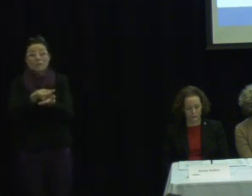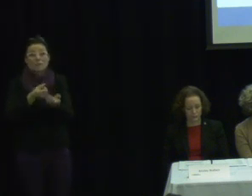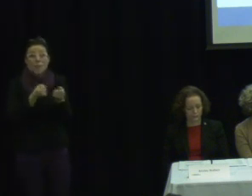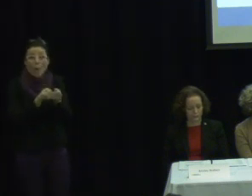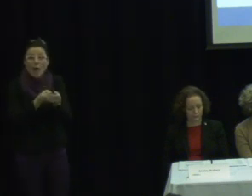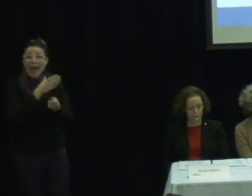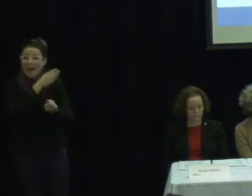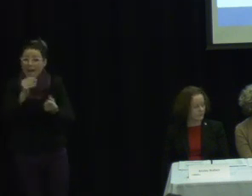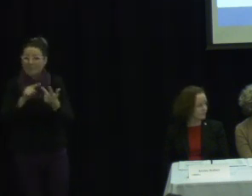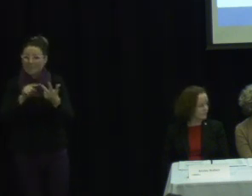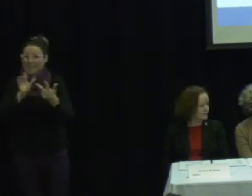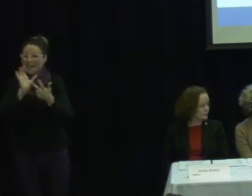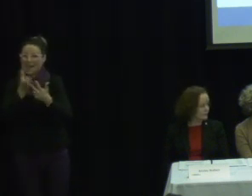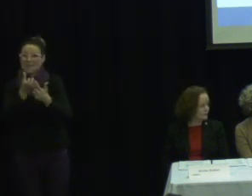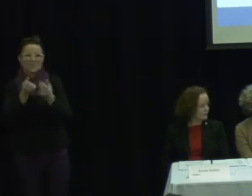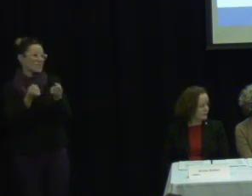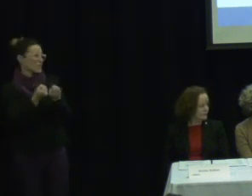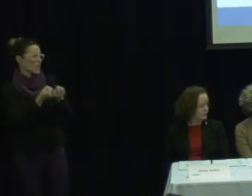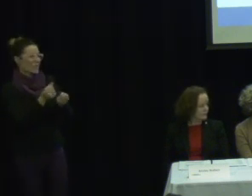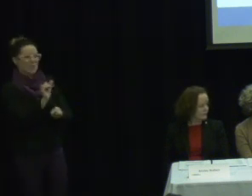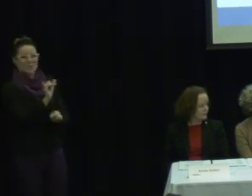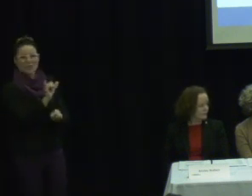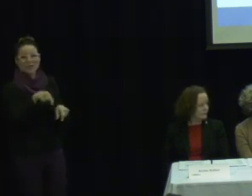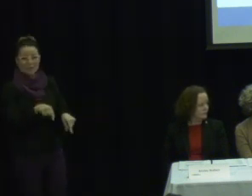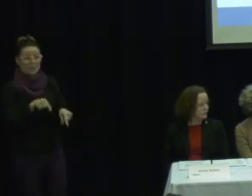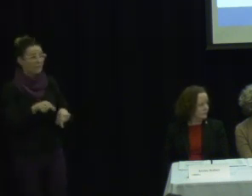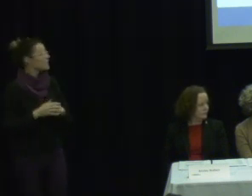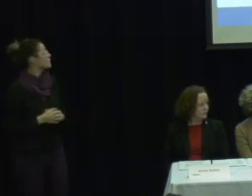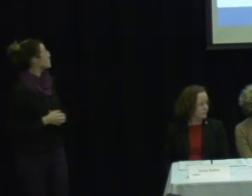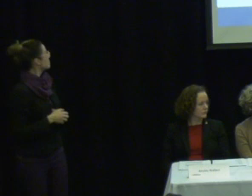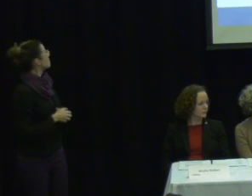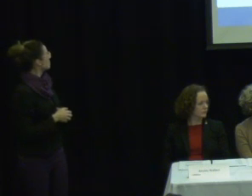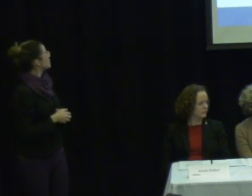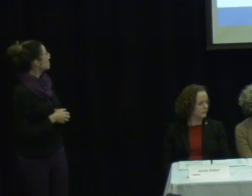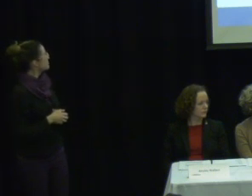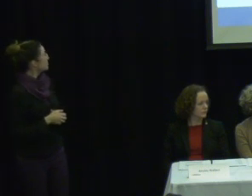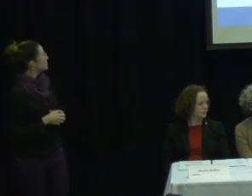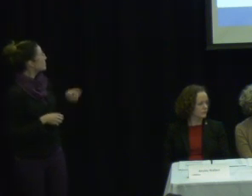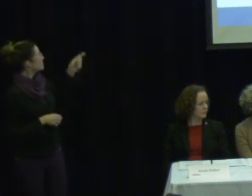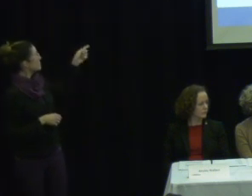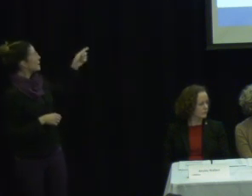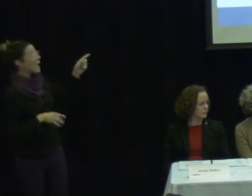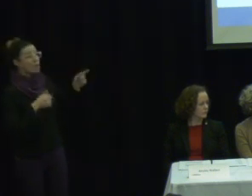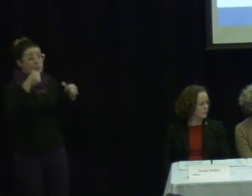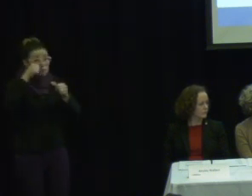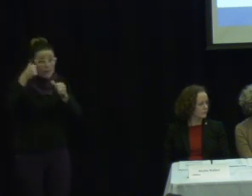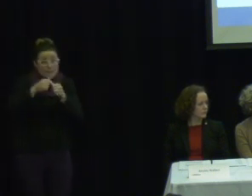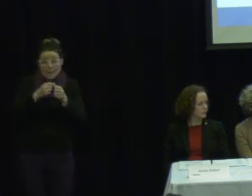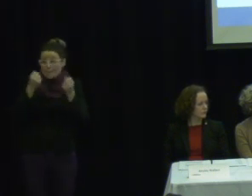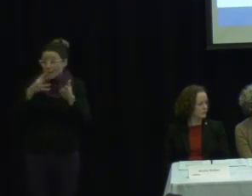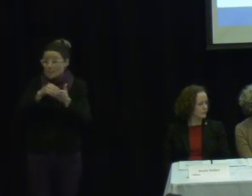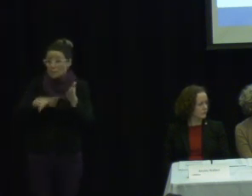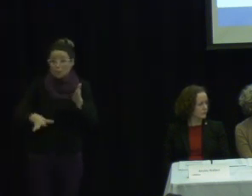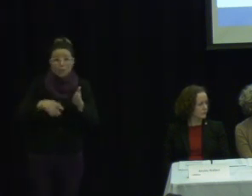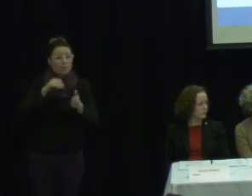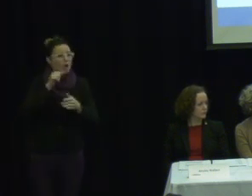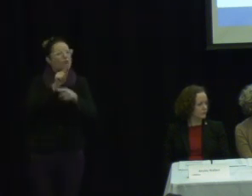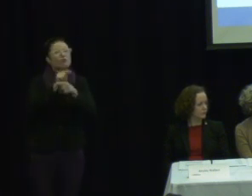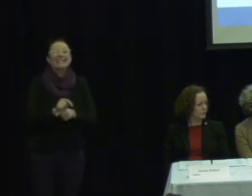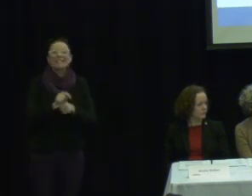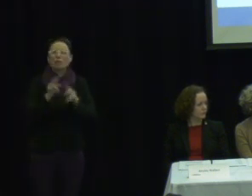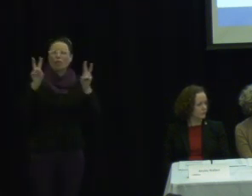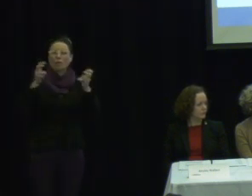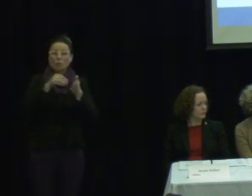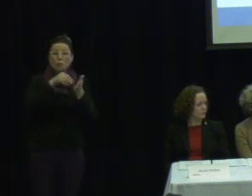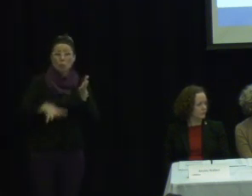university. Multiple points of access across the lifespan. So we also remember that we have a lot of our students who are non-traditional. We want to strengthen that.